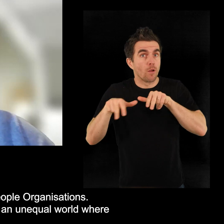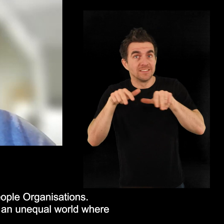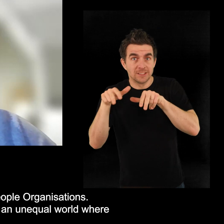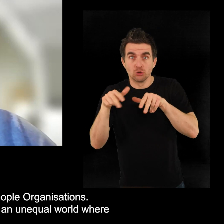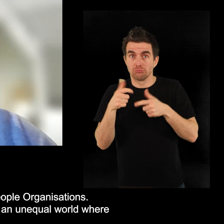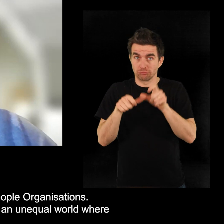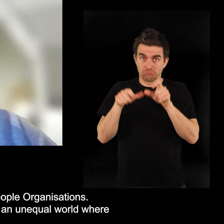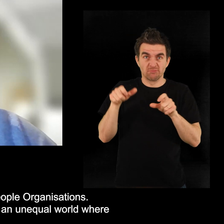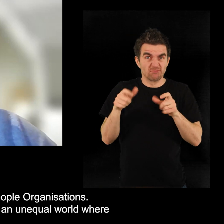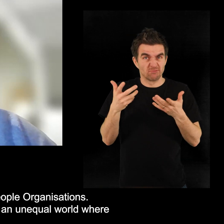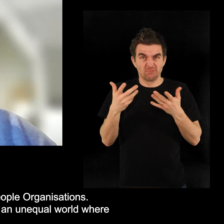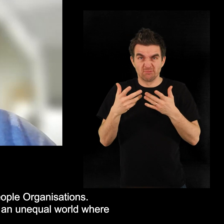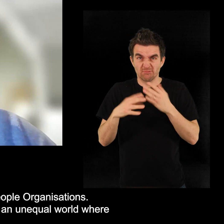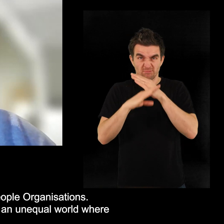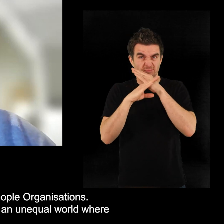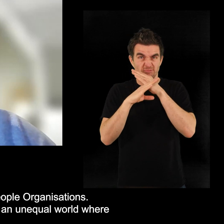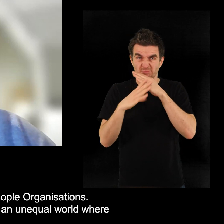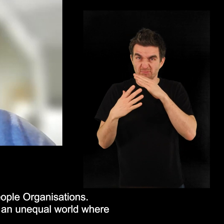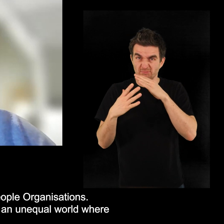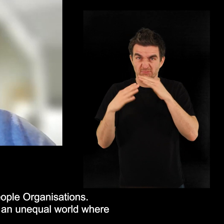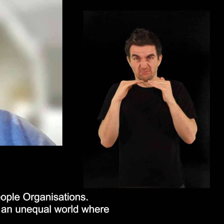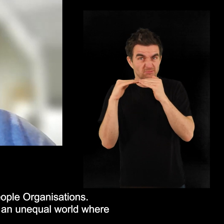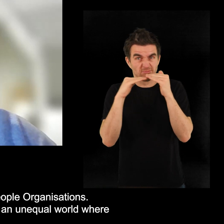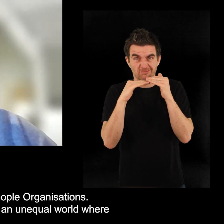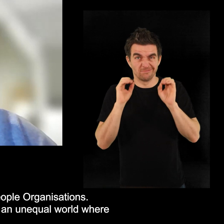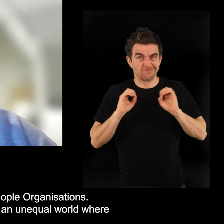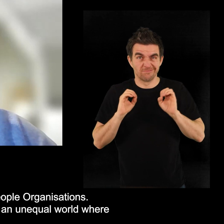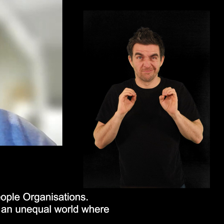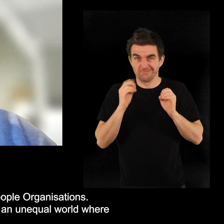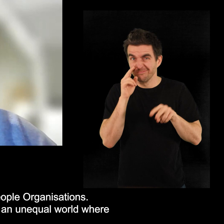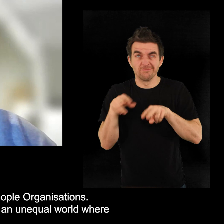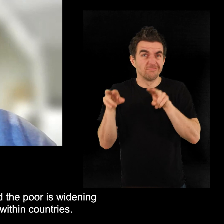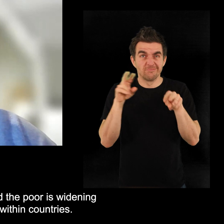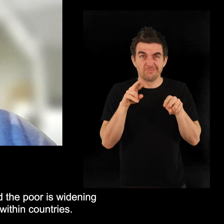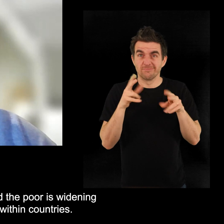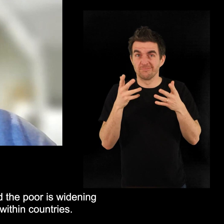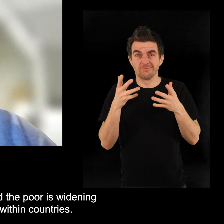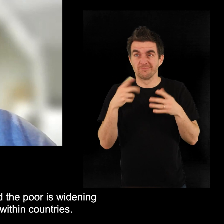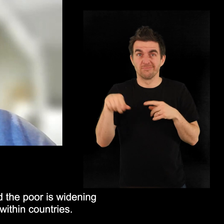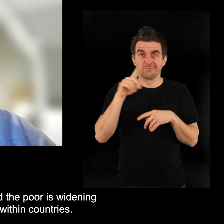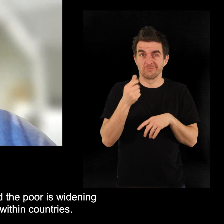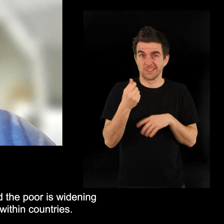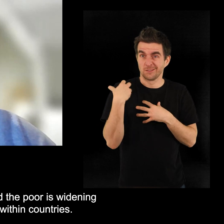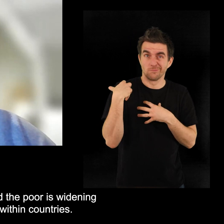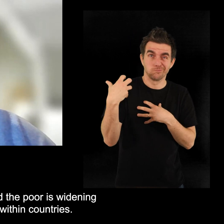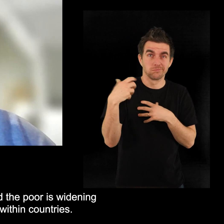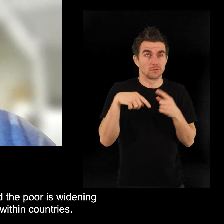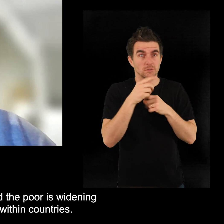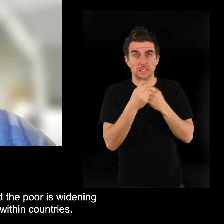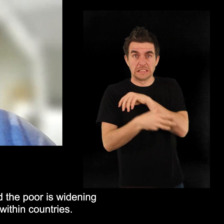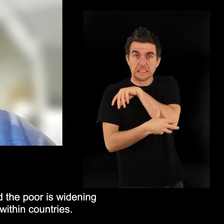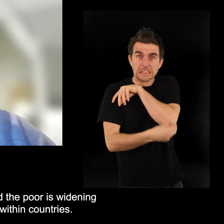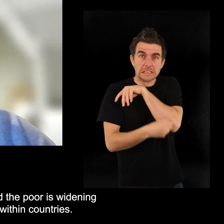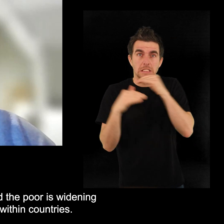Organizations. We as humans face threats, an unequal world where the gap between the rich and the poor